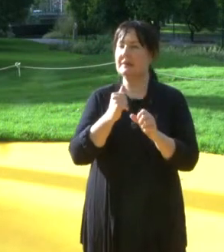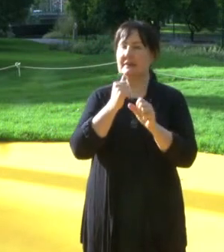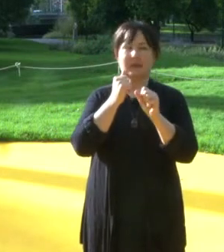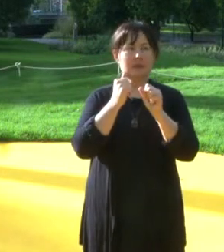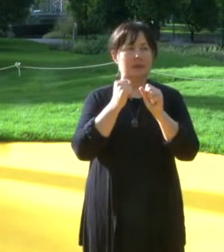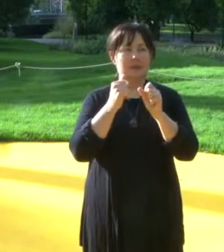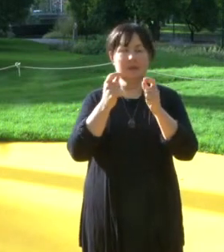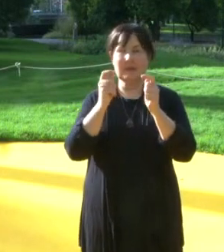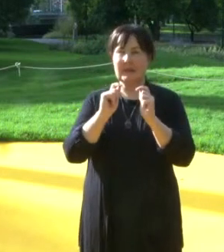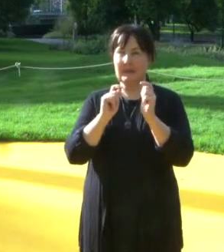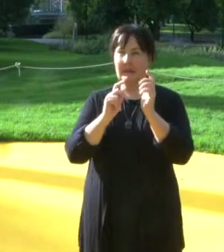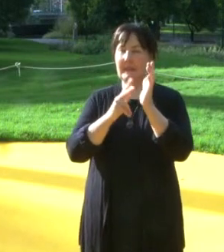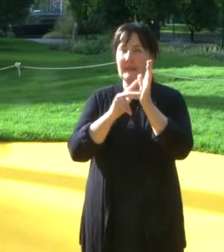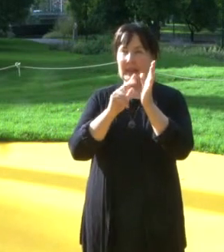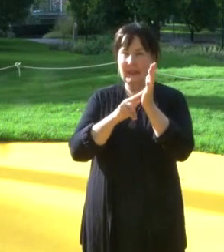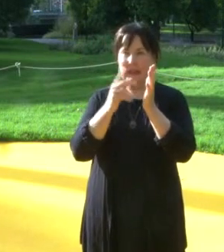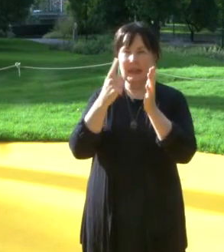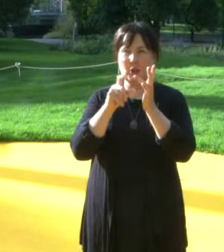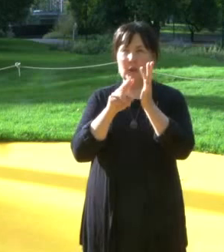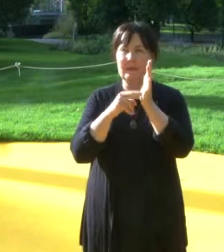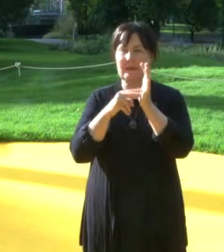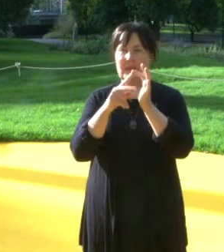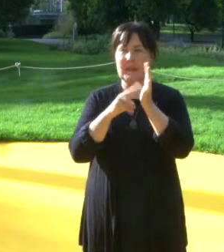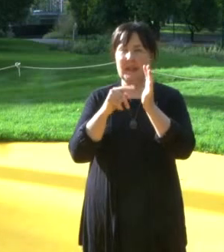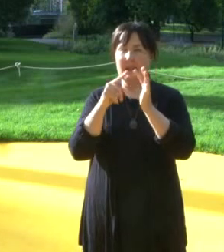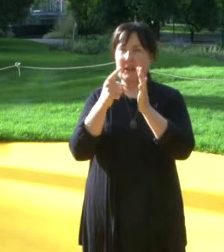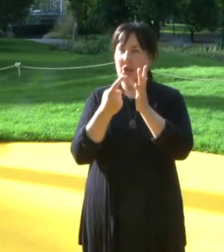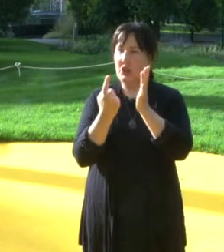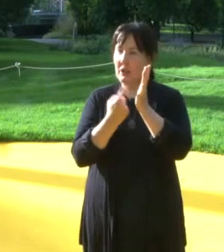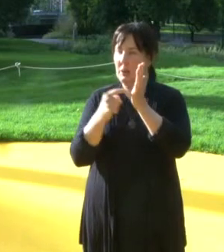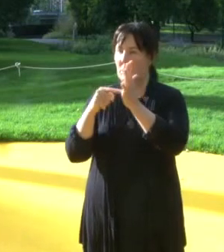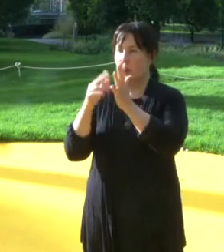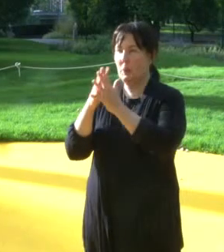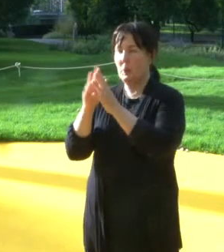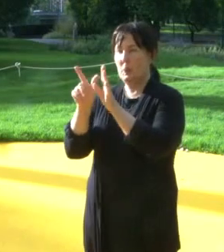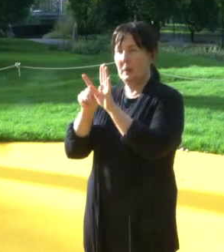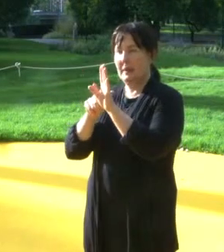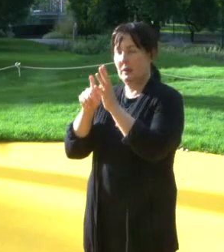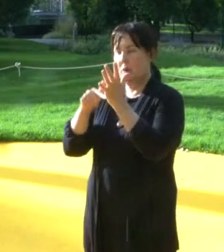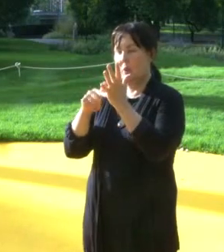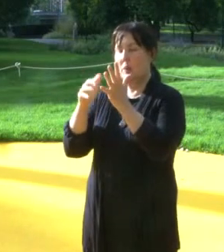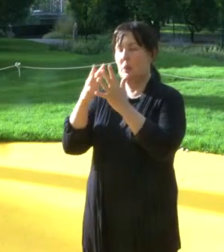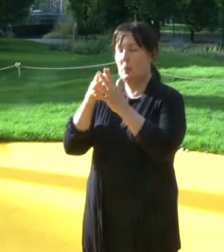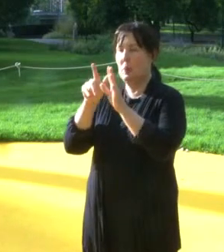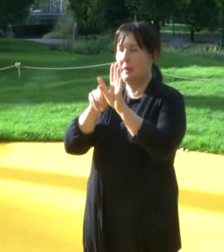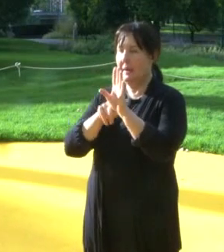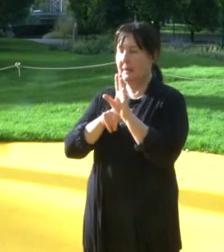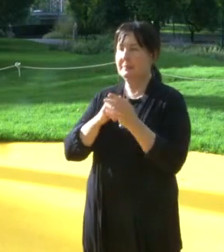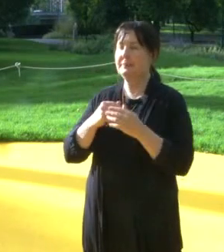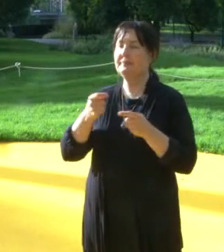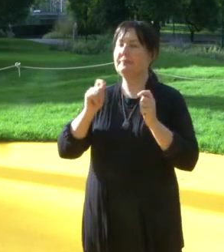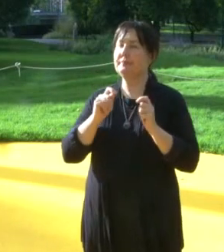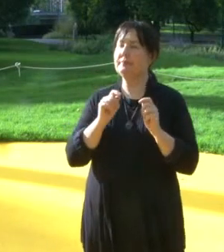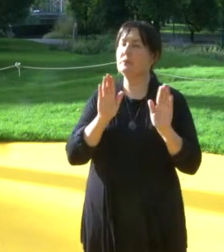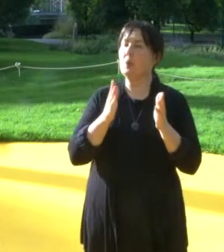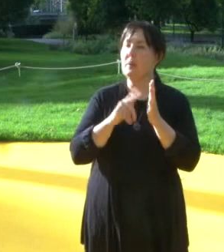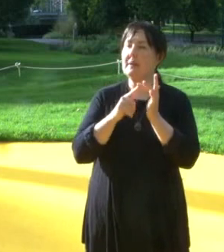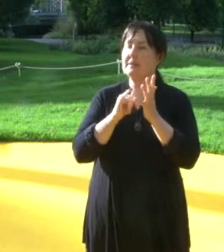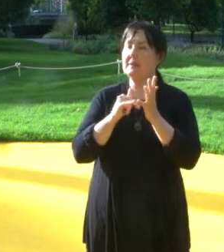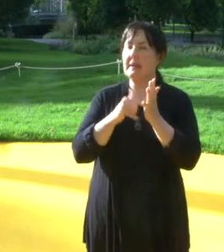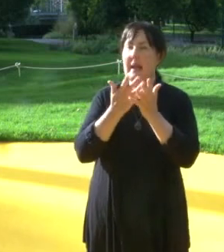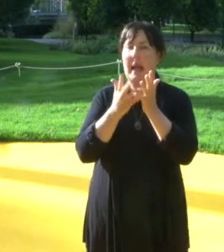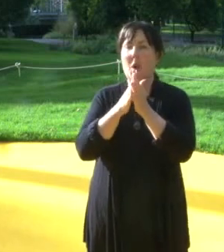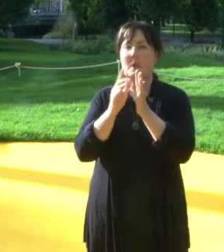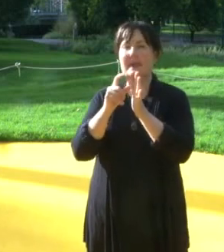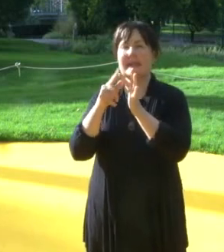and Kemfina Tui On. And the shortlisted books are How Decent Folk Behave by